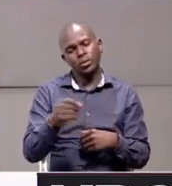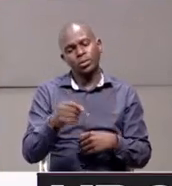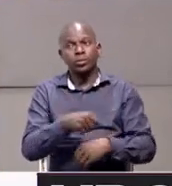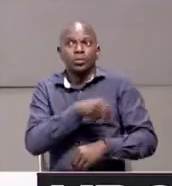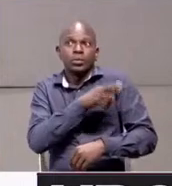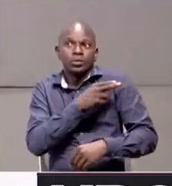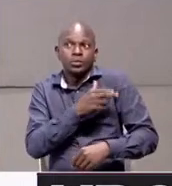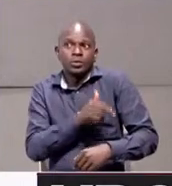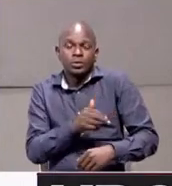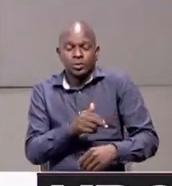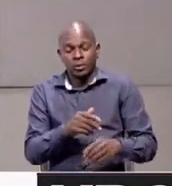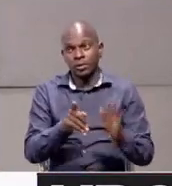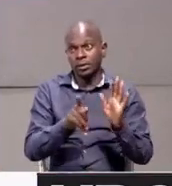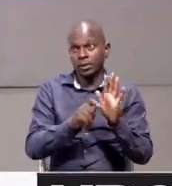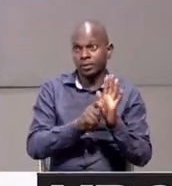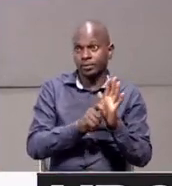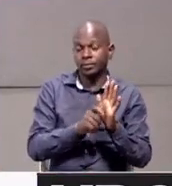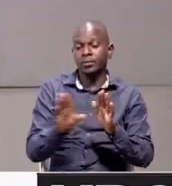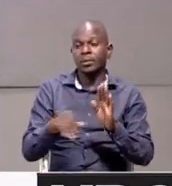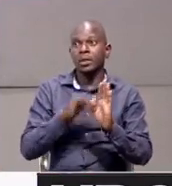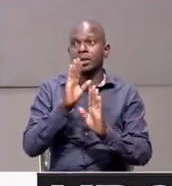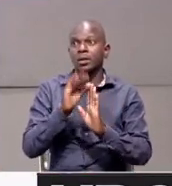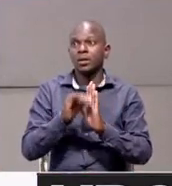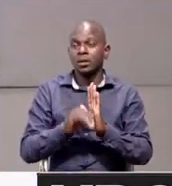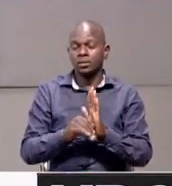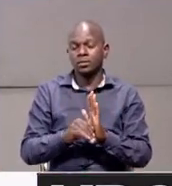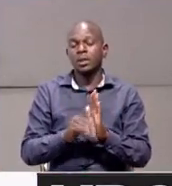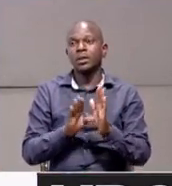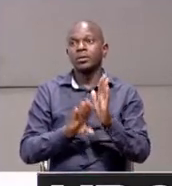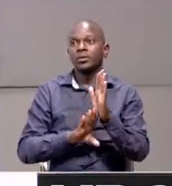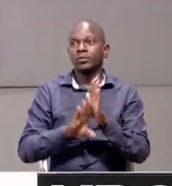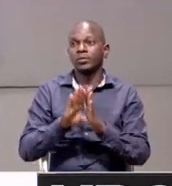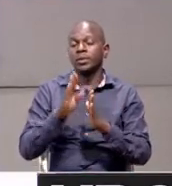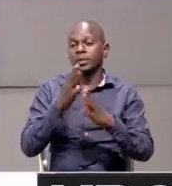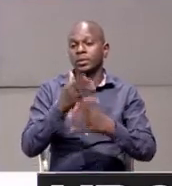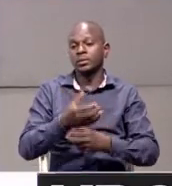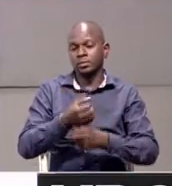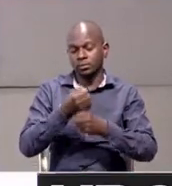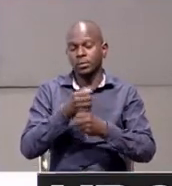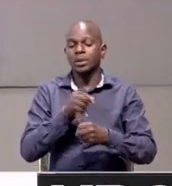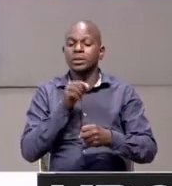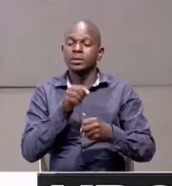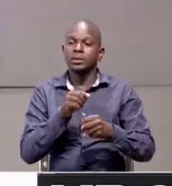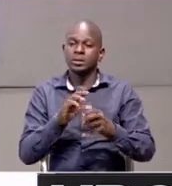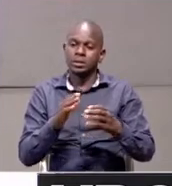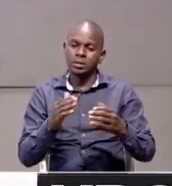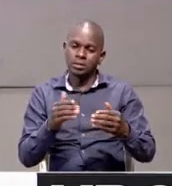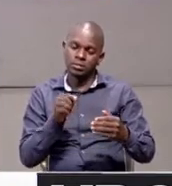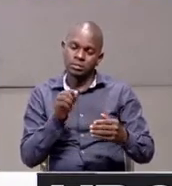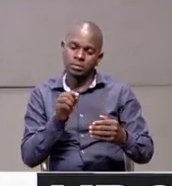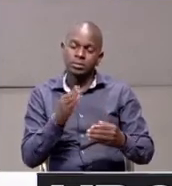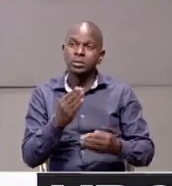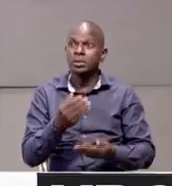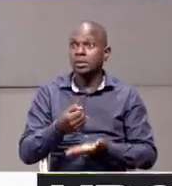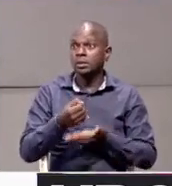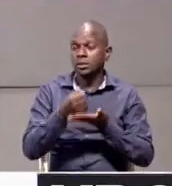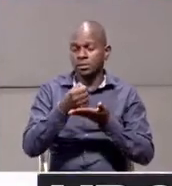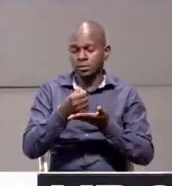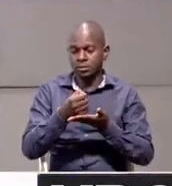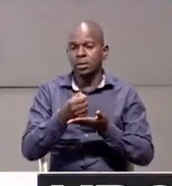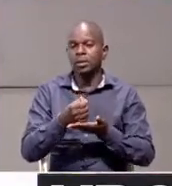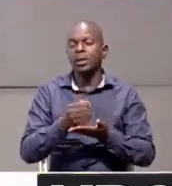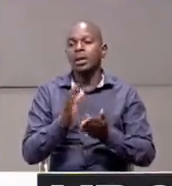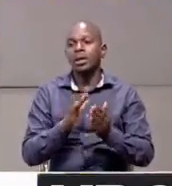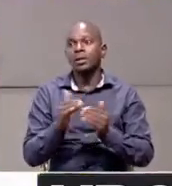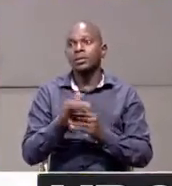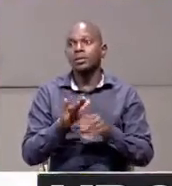ddwaliro. The program manager at Nile Humanitarian Development Agency, Kapere Hashim, said such support will improve access